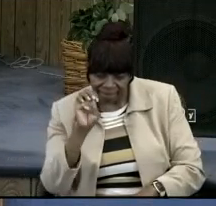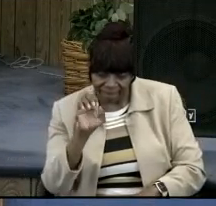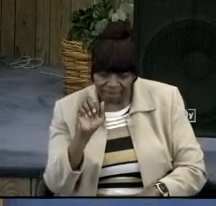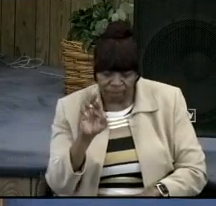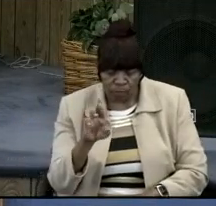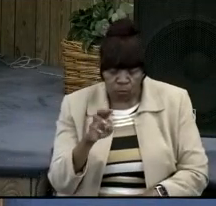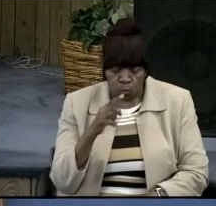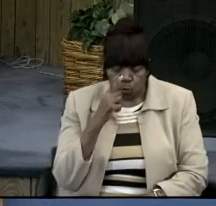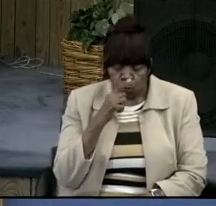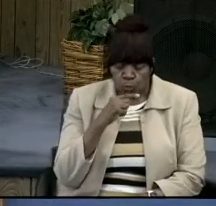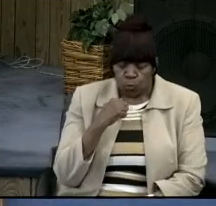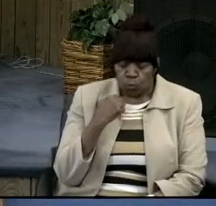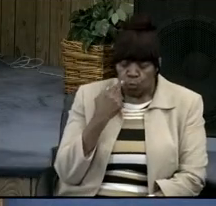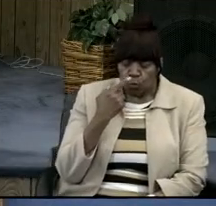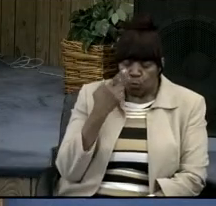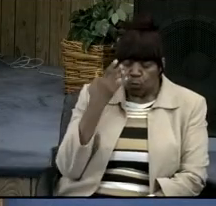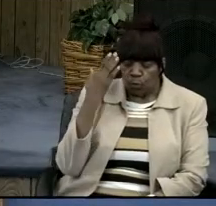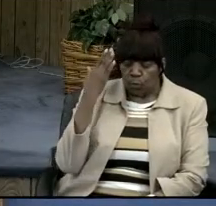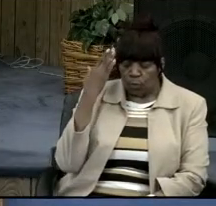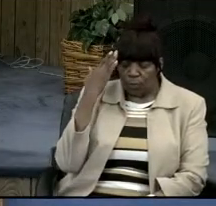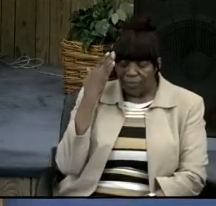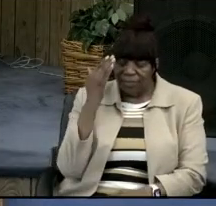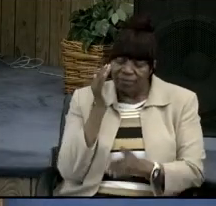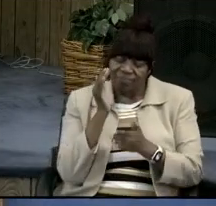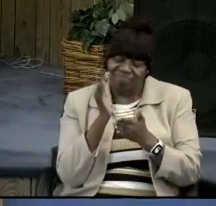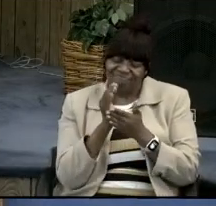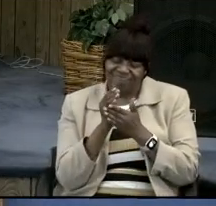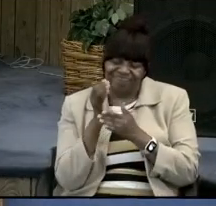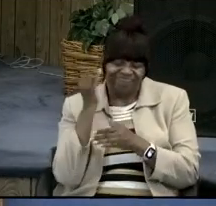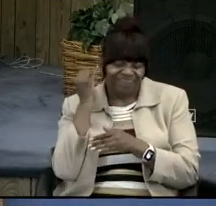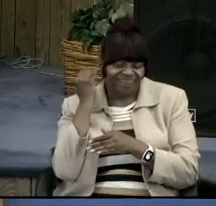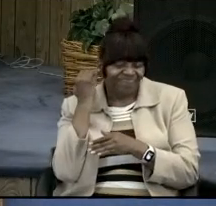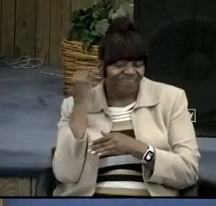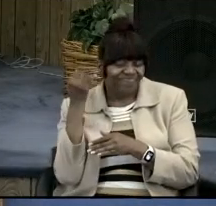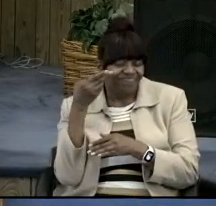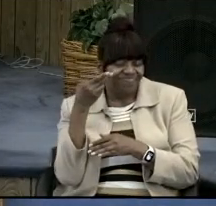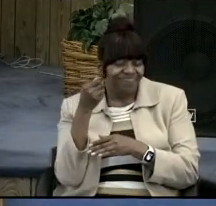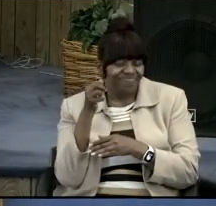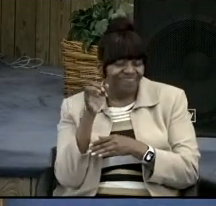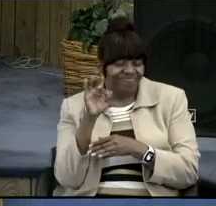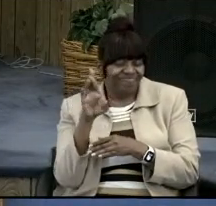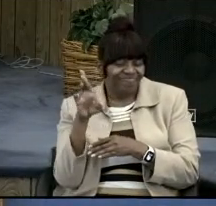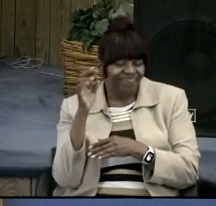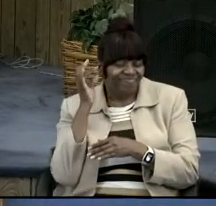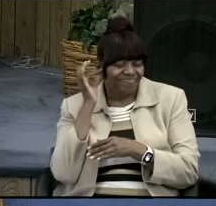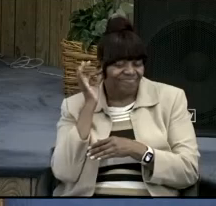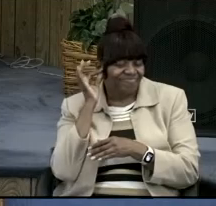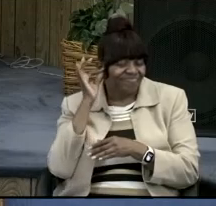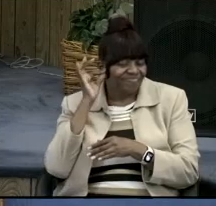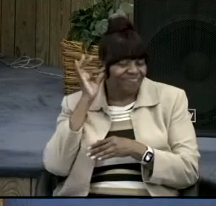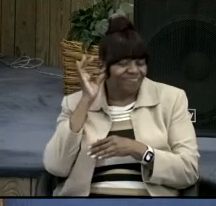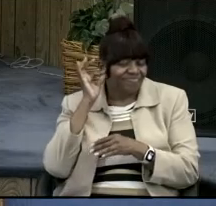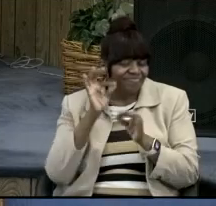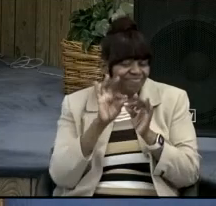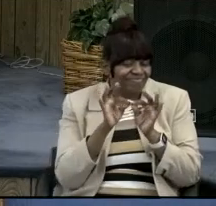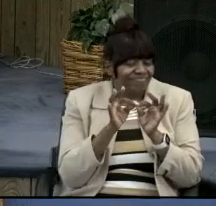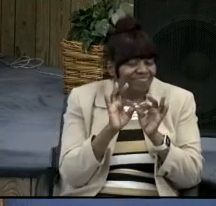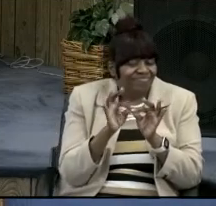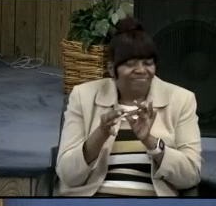Who knew that small little hair follicles are interpreters?